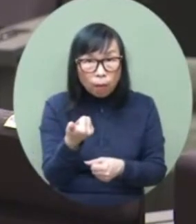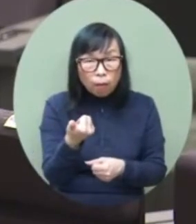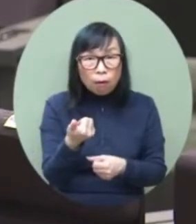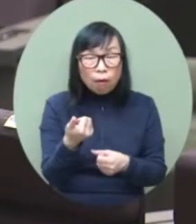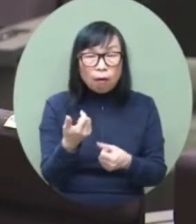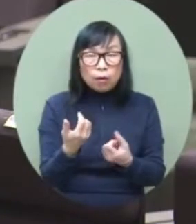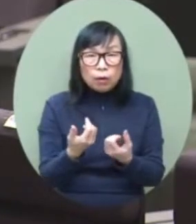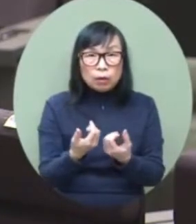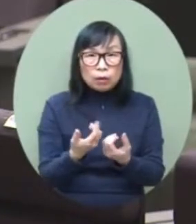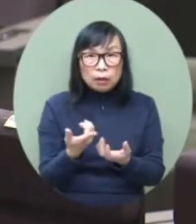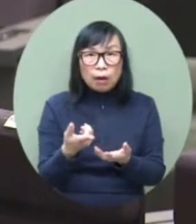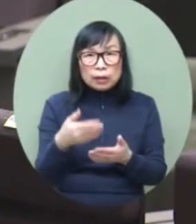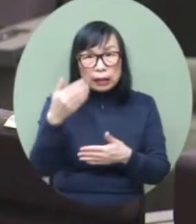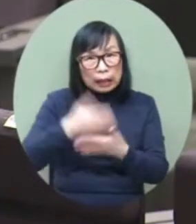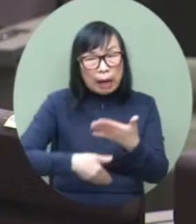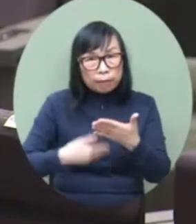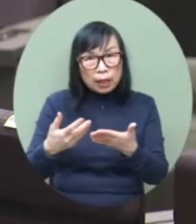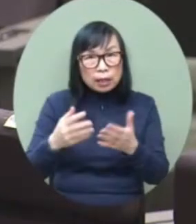Hong Kongers,